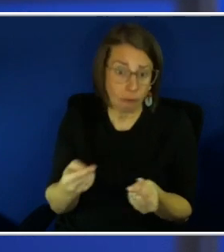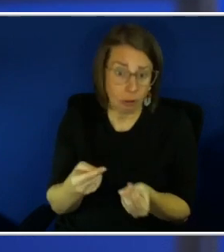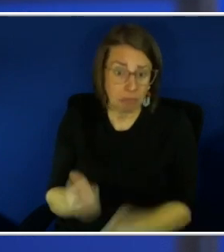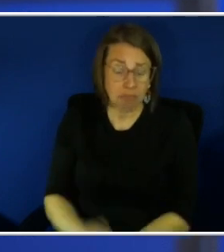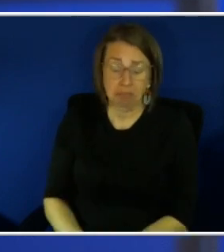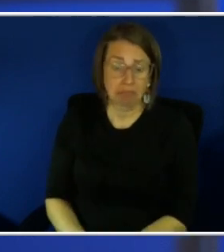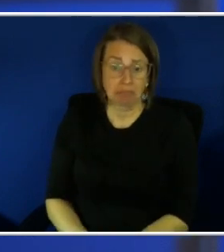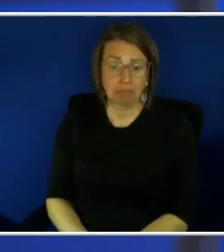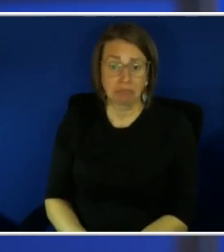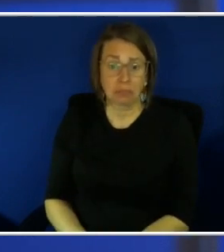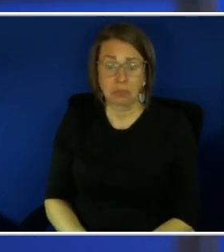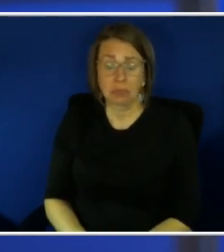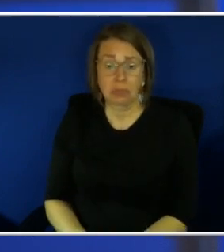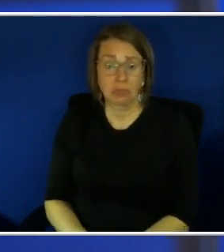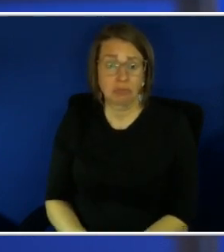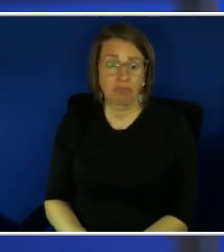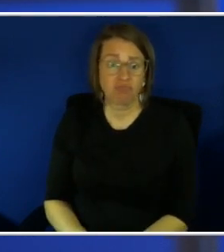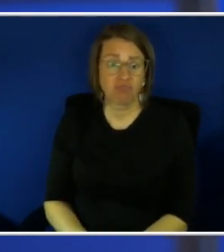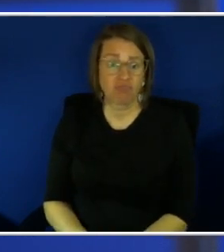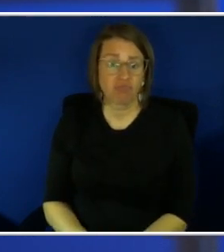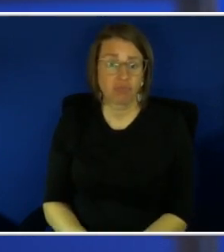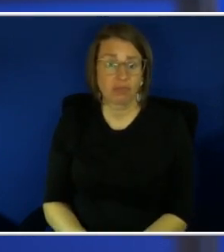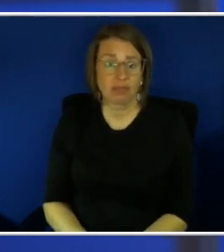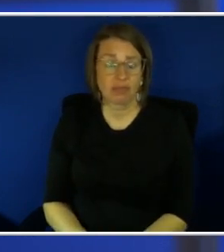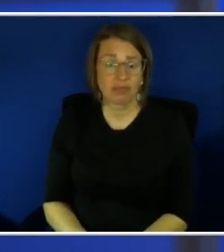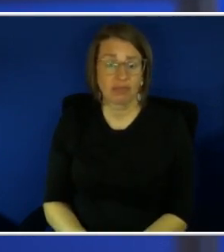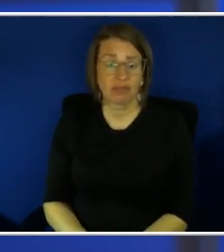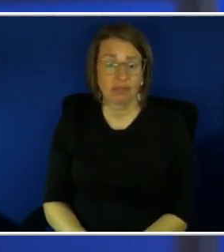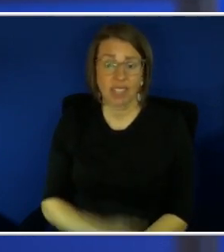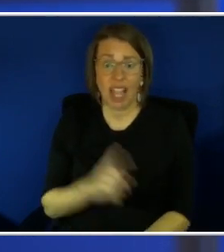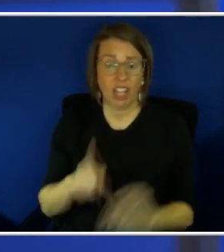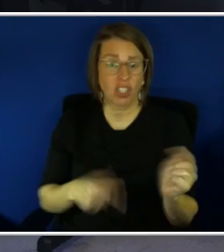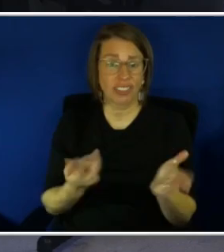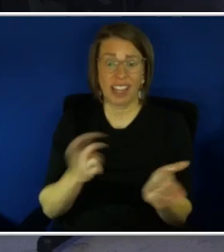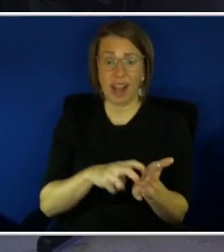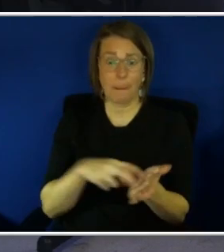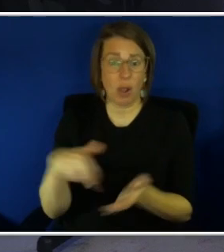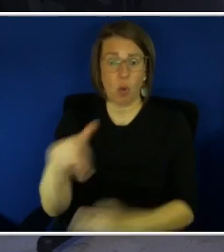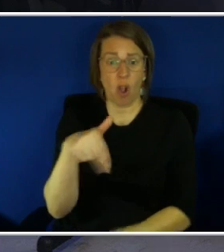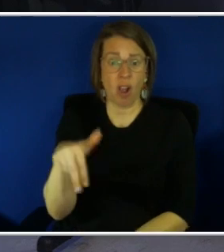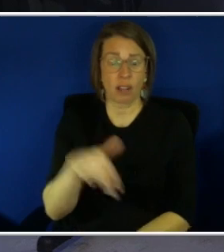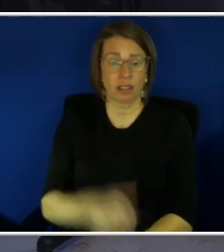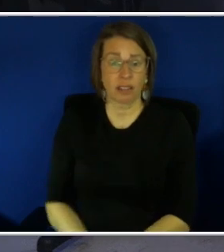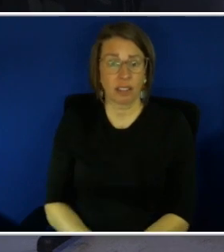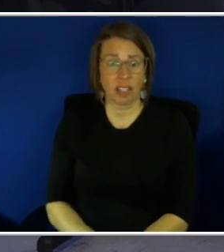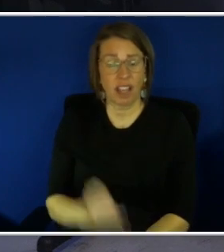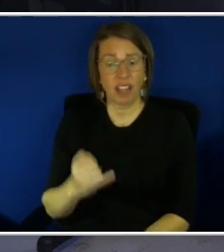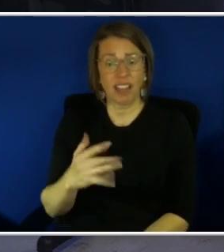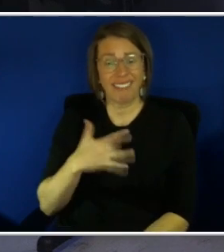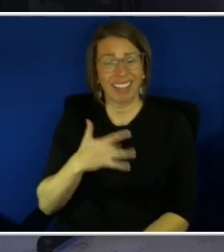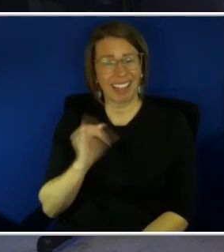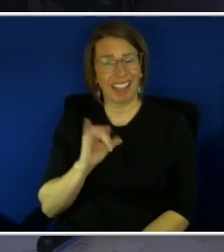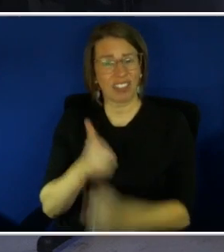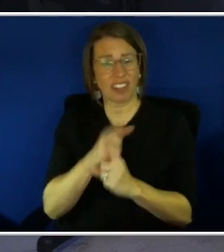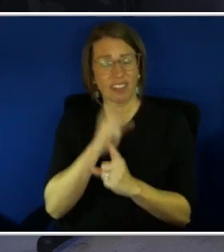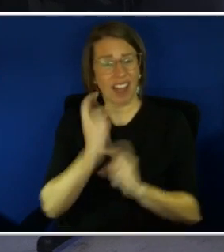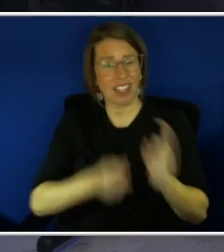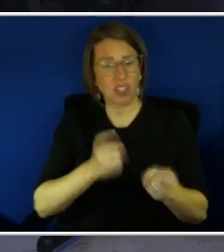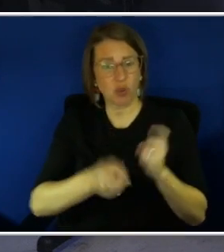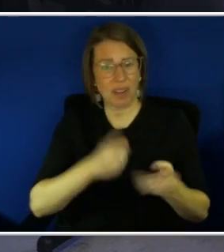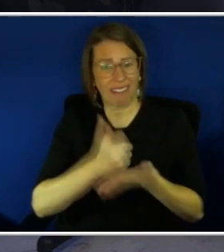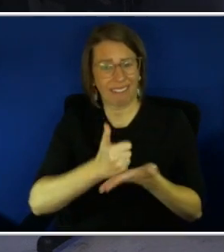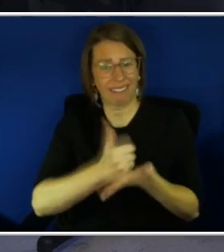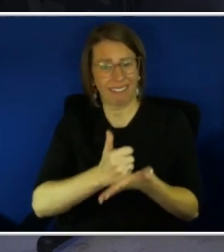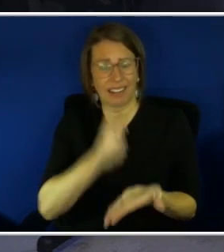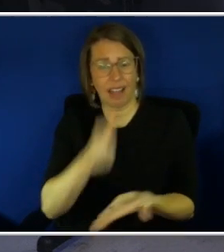just the thing about not being able to get up Yeah. and walk. Yeah, you don't feel like you're contributing. That's exactly what it felt like. Yeah, and I bet you're one